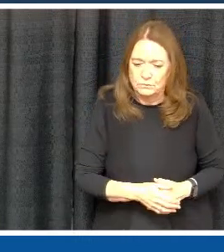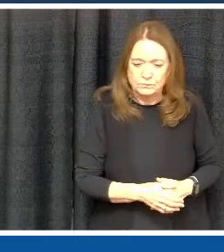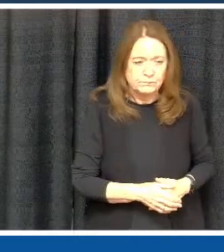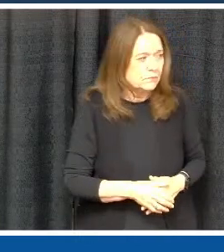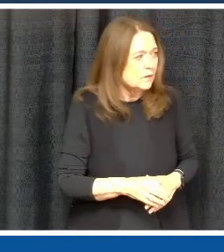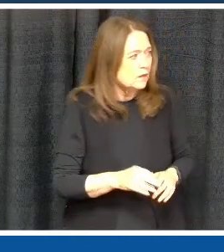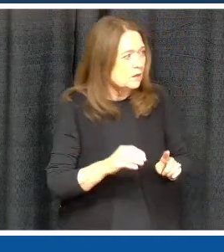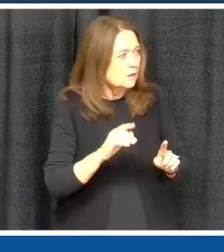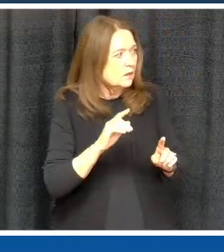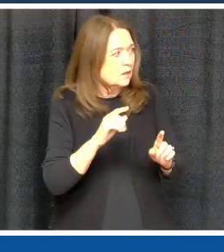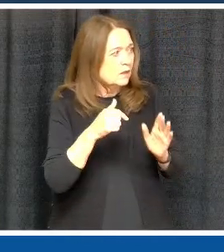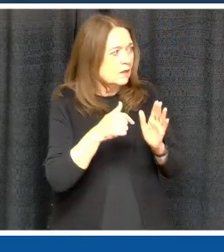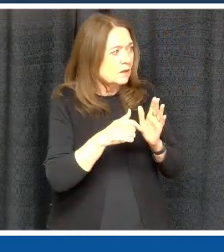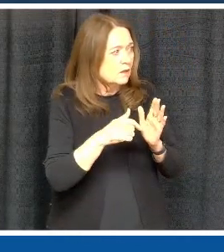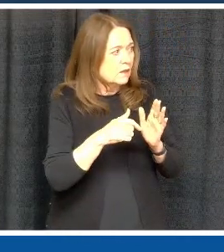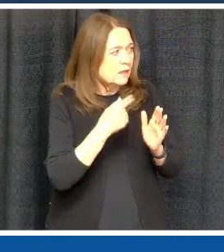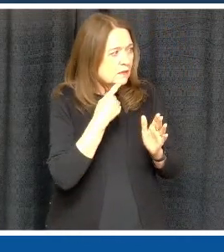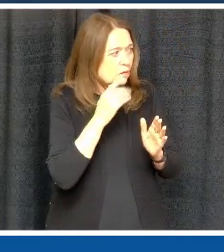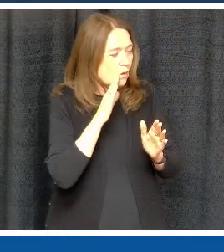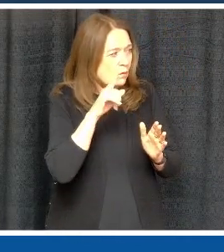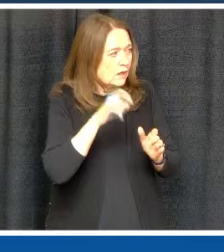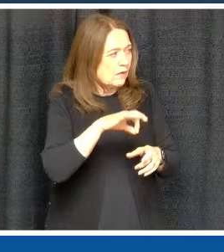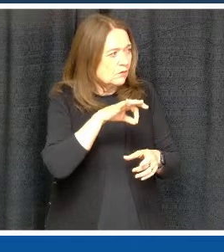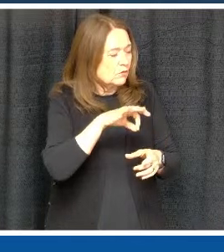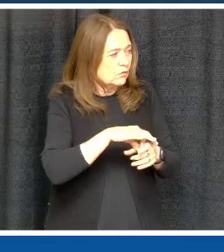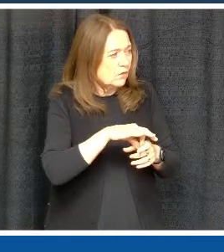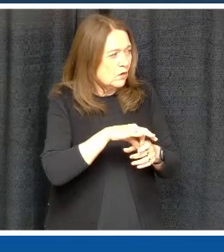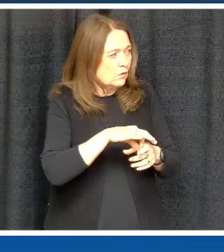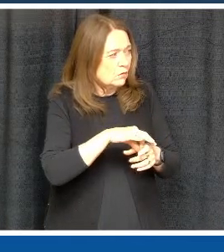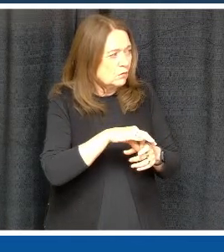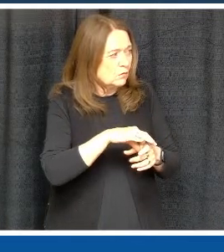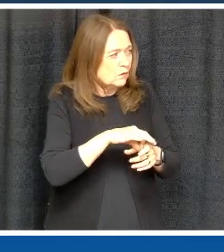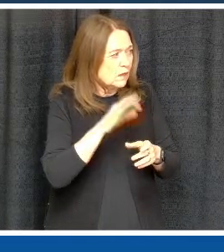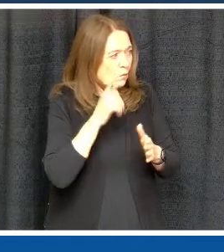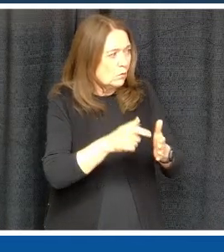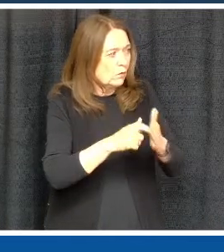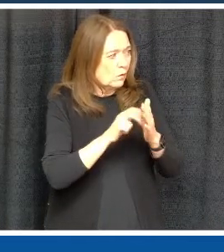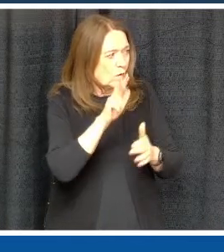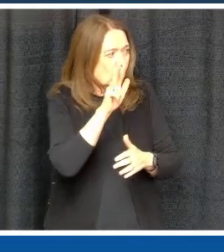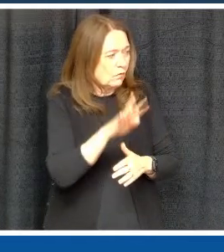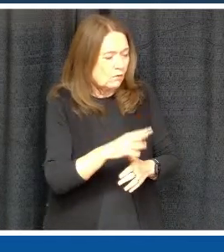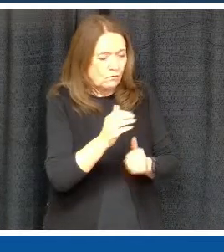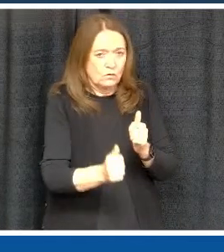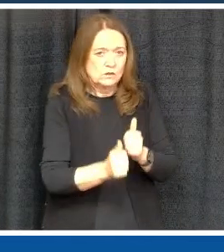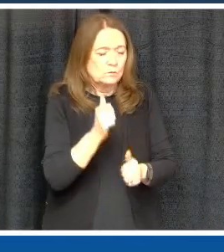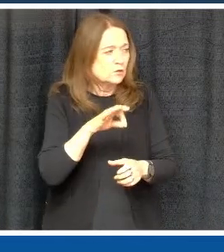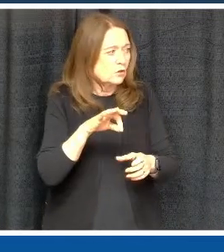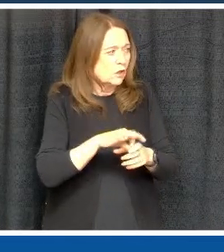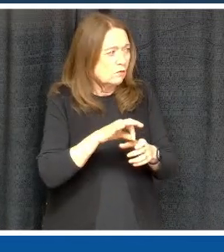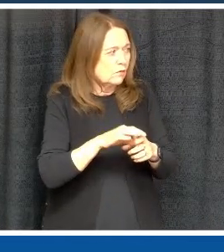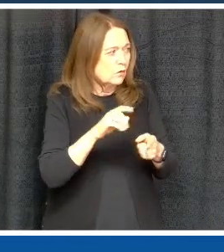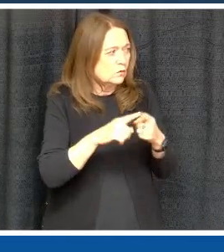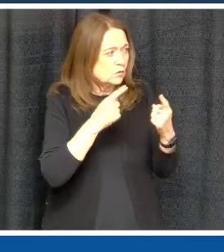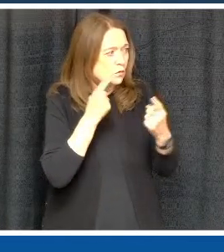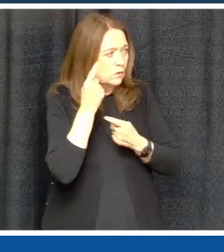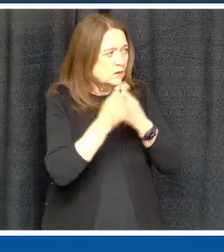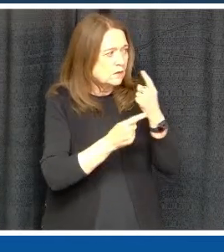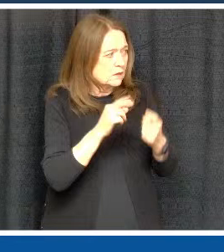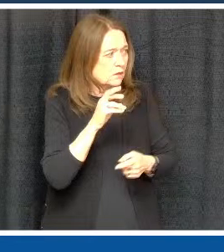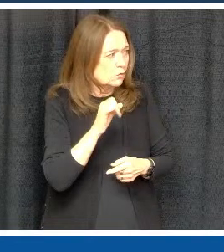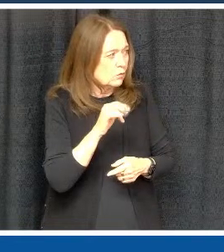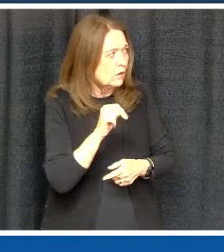the posture of this is that we will have to vote, it will require a 3/4 majority vote to consider